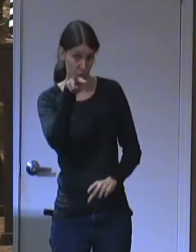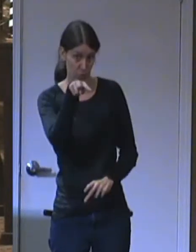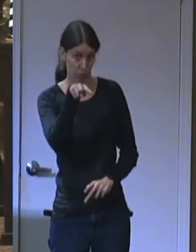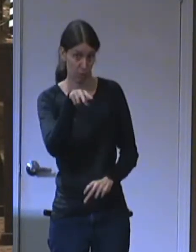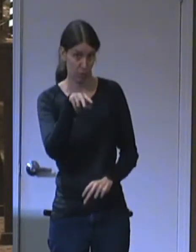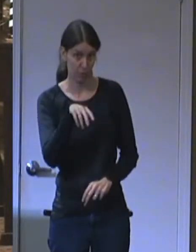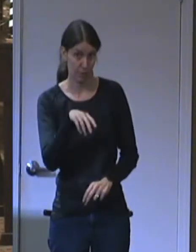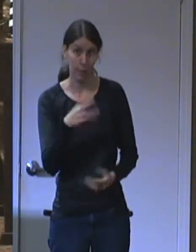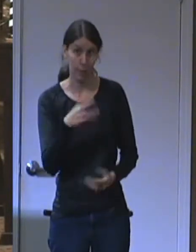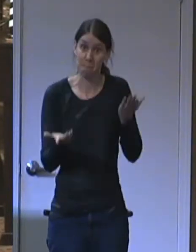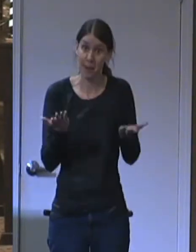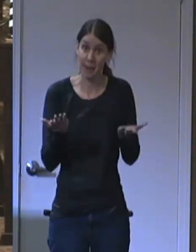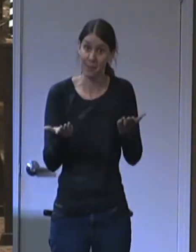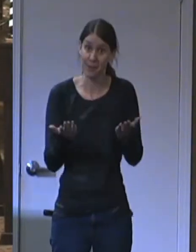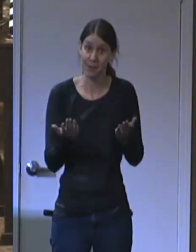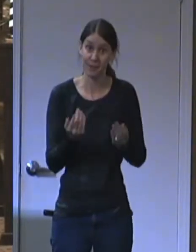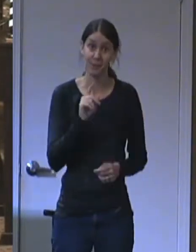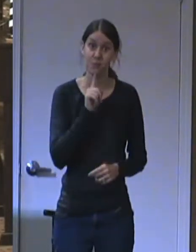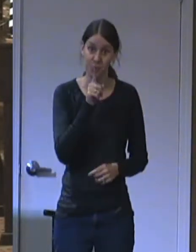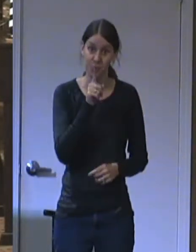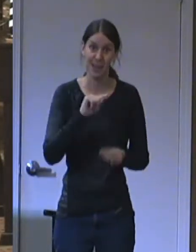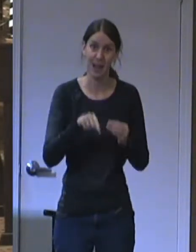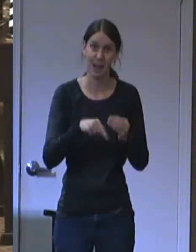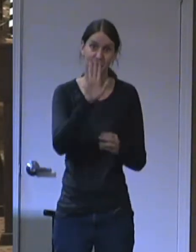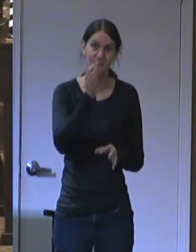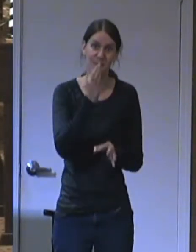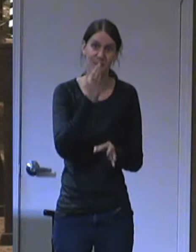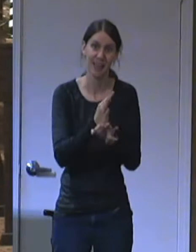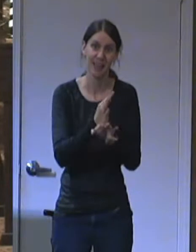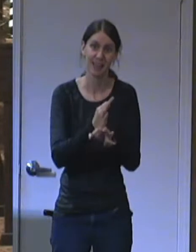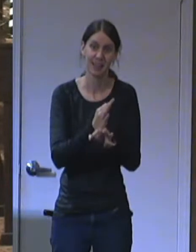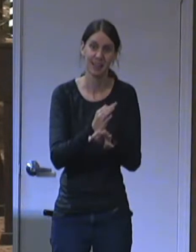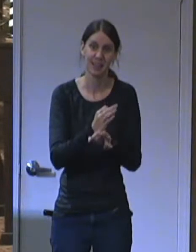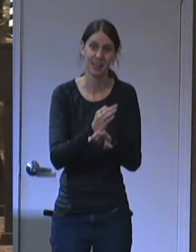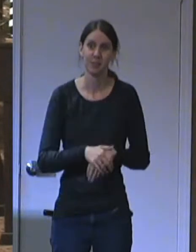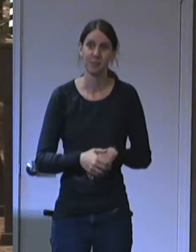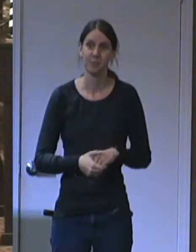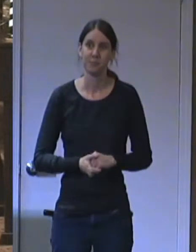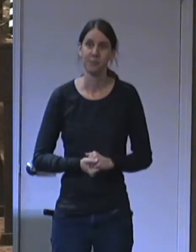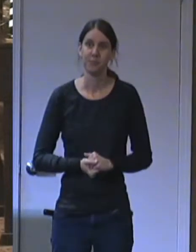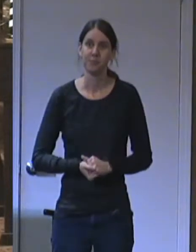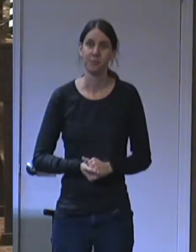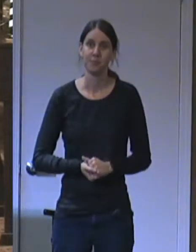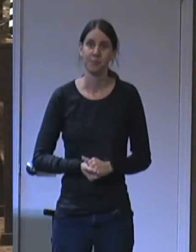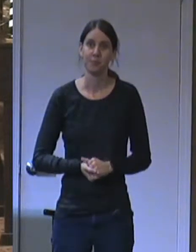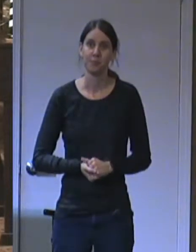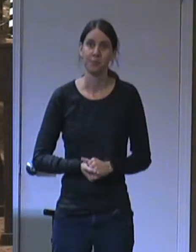faith, okay? But God never leaves you.